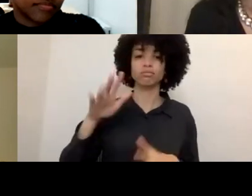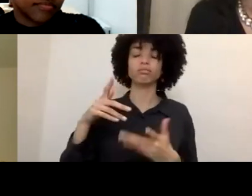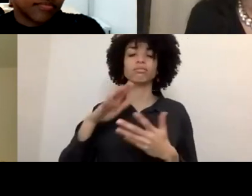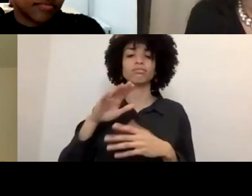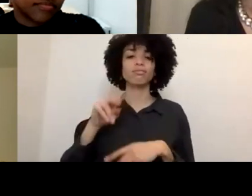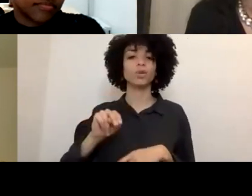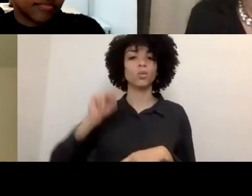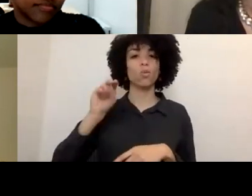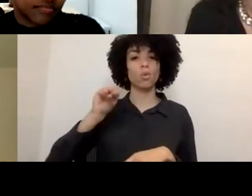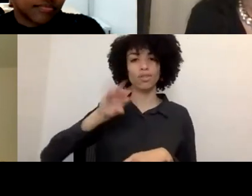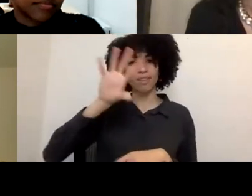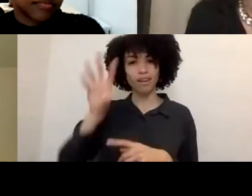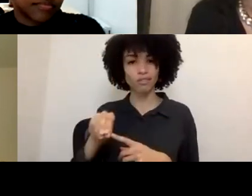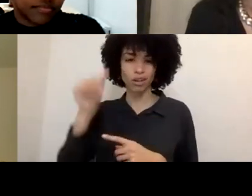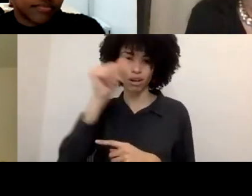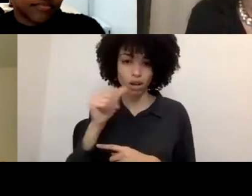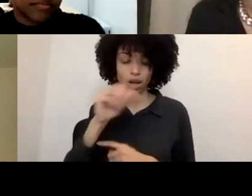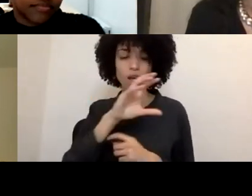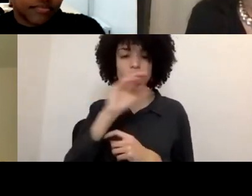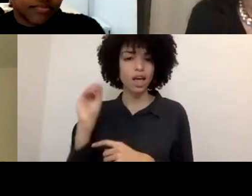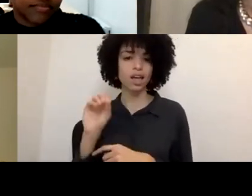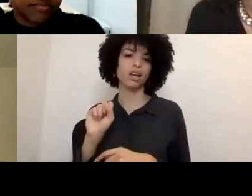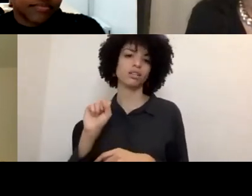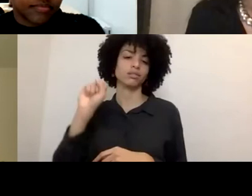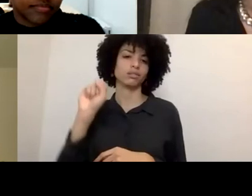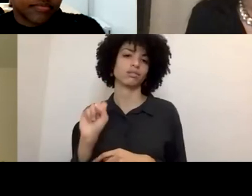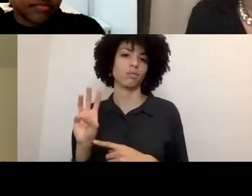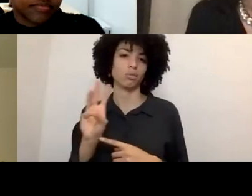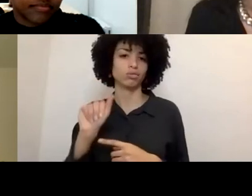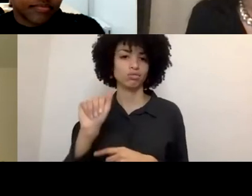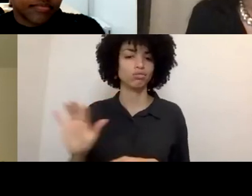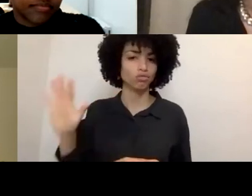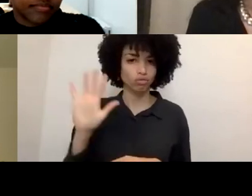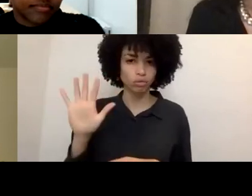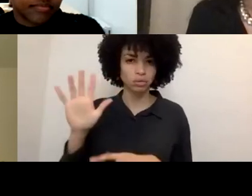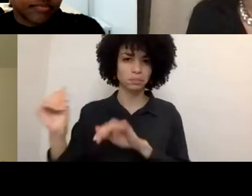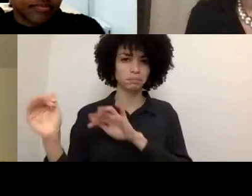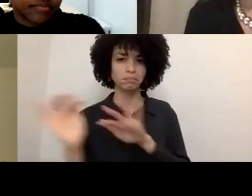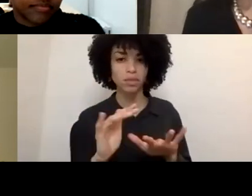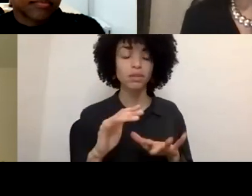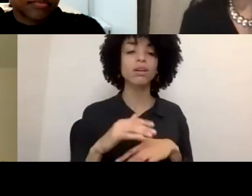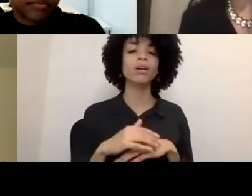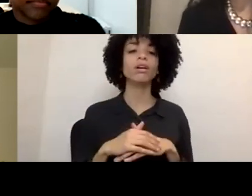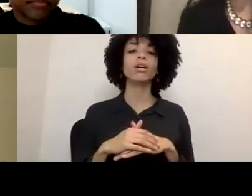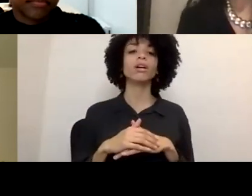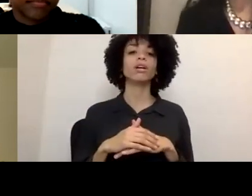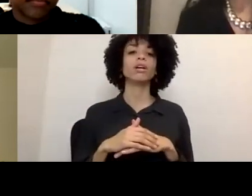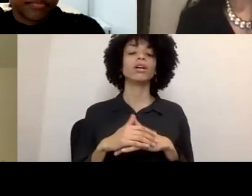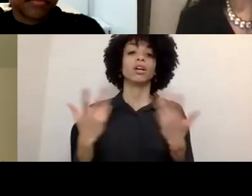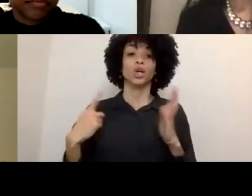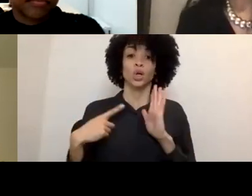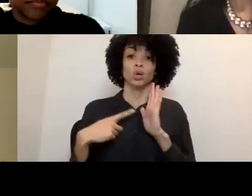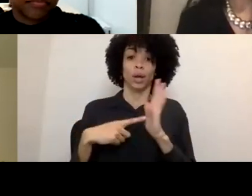Africa and Southwest Asia. So it's kind of very difficult to sort of represent all of